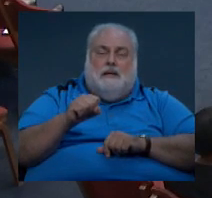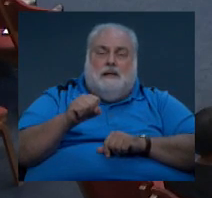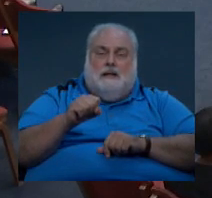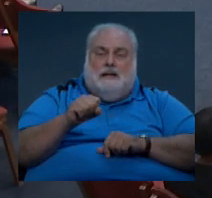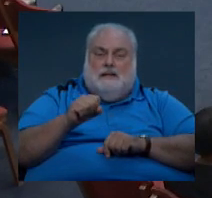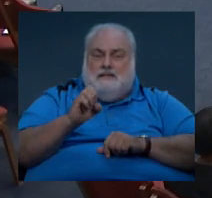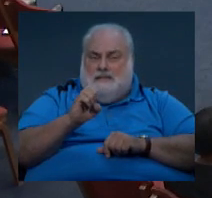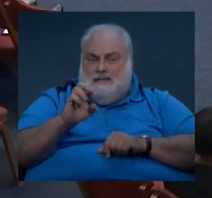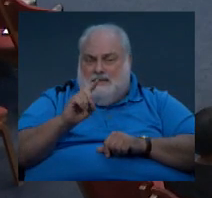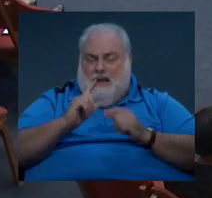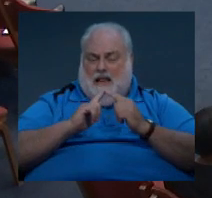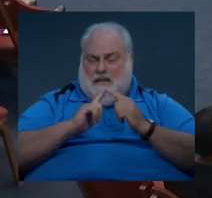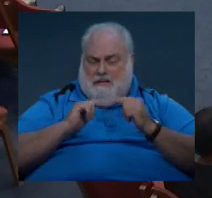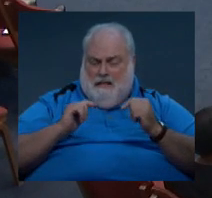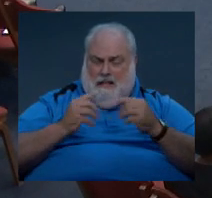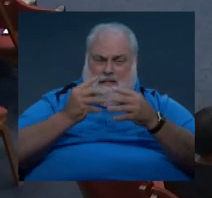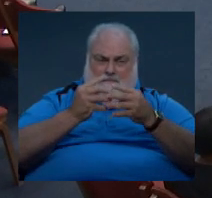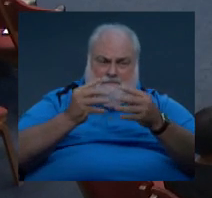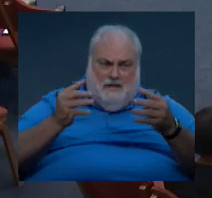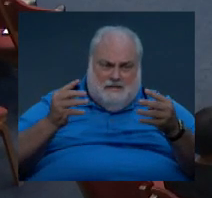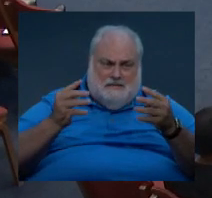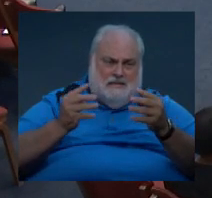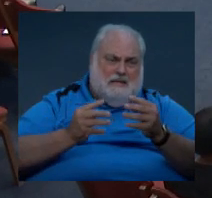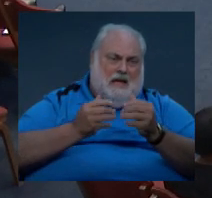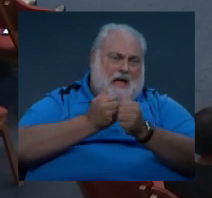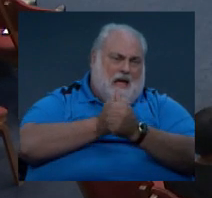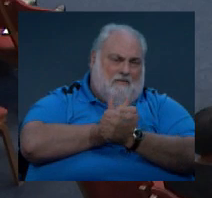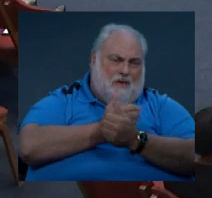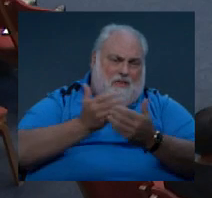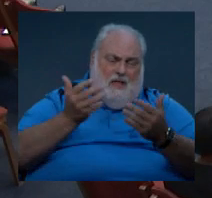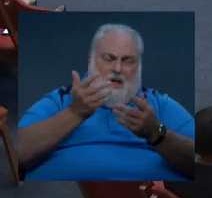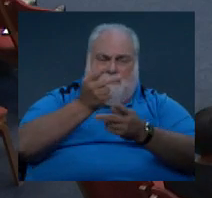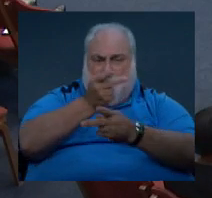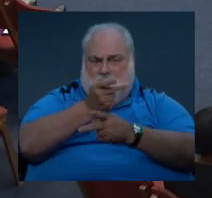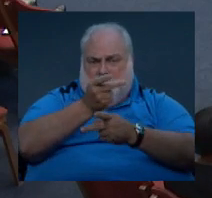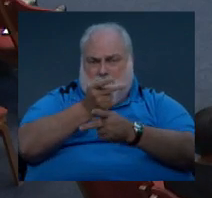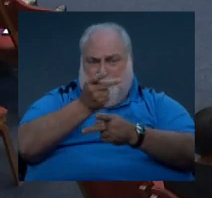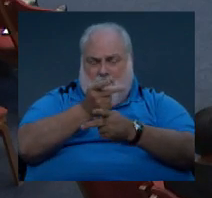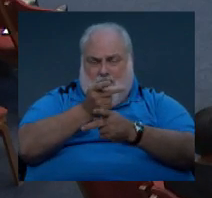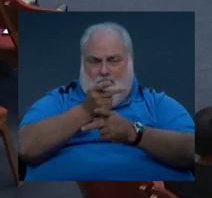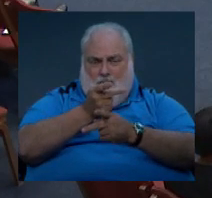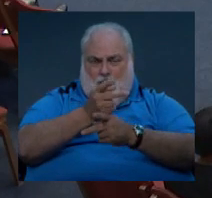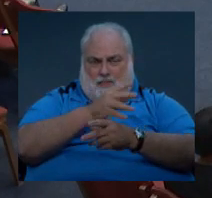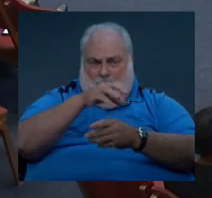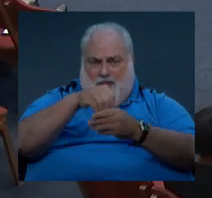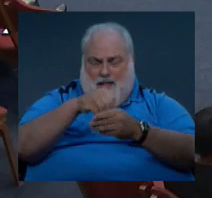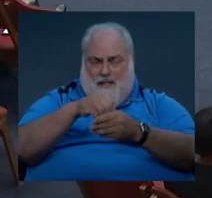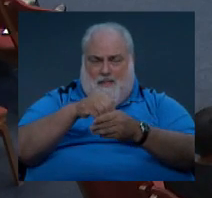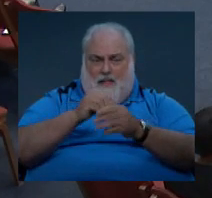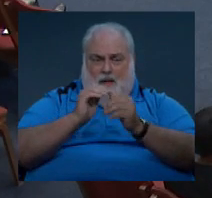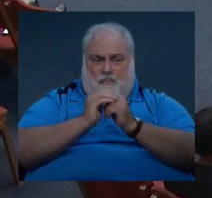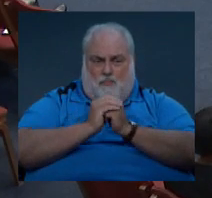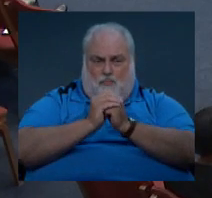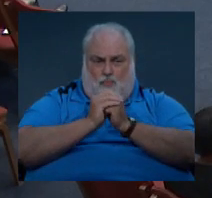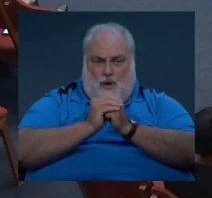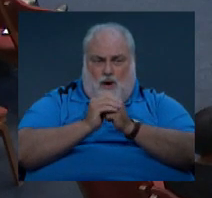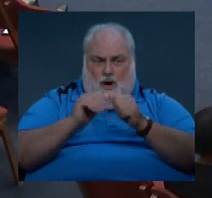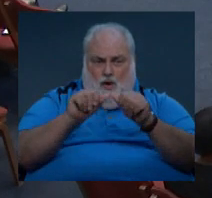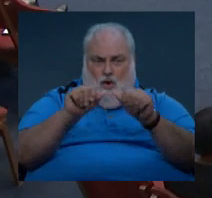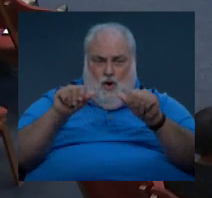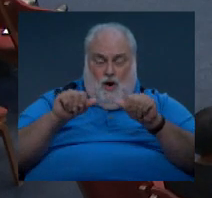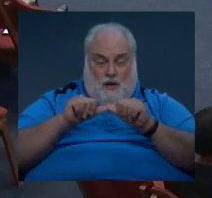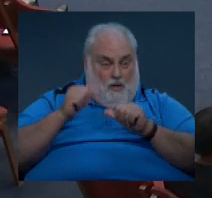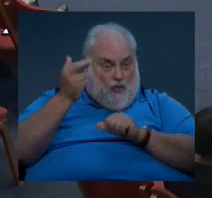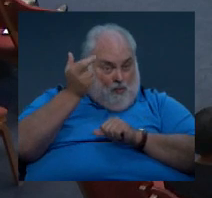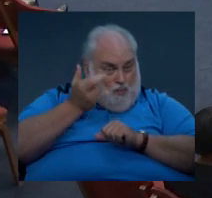seeding, et cetera, the fencing. A lot of maintenance go on in that prayer garden. The reason why we have